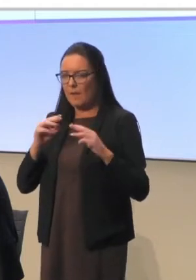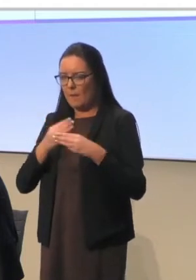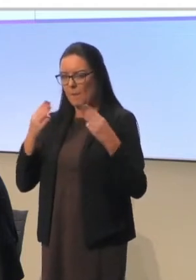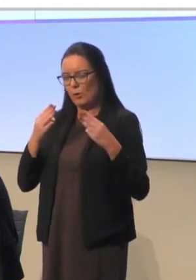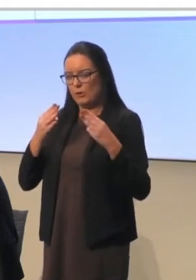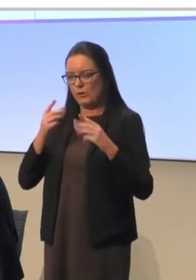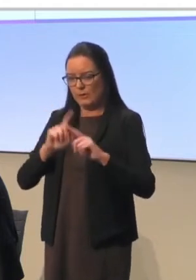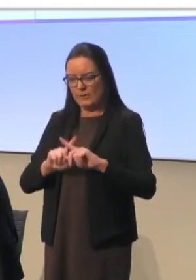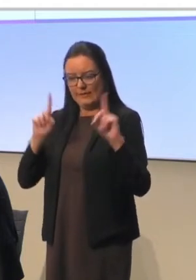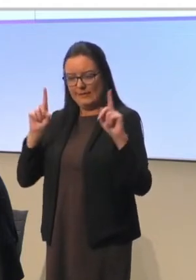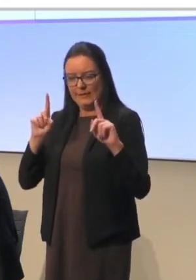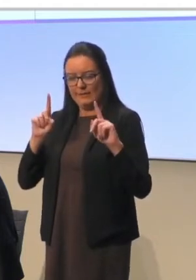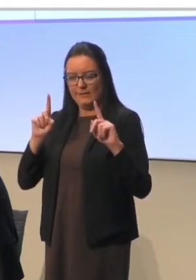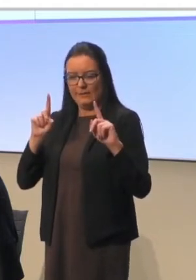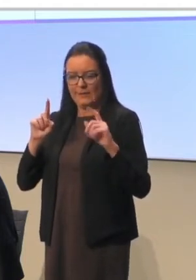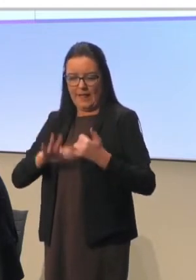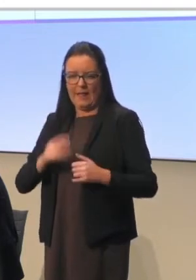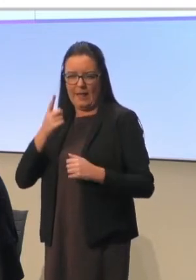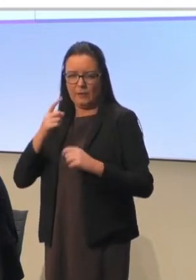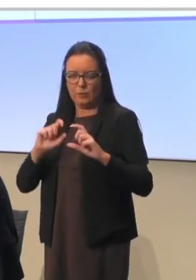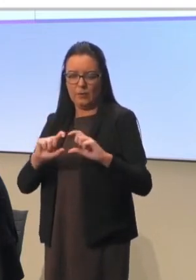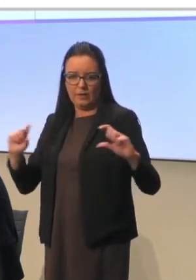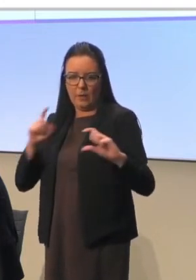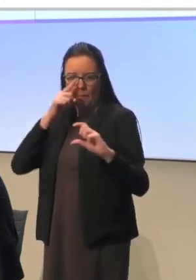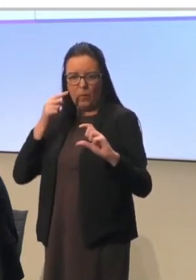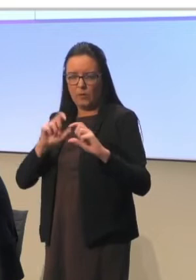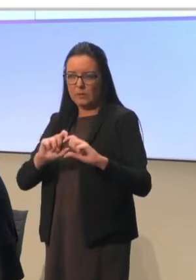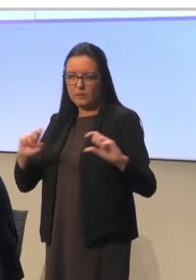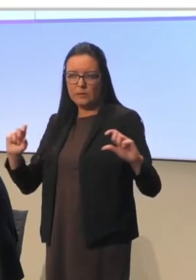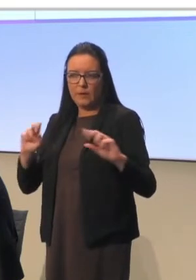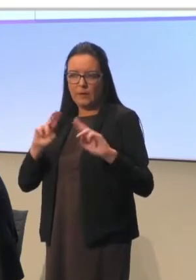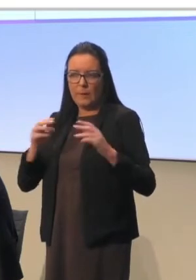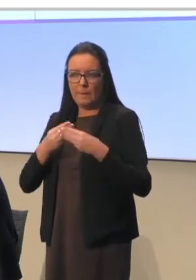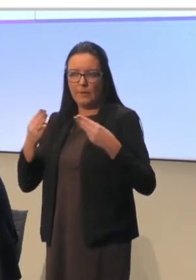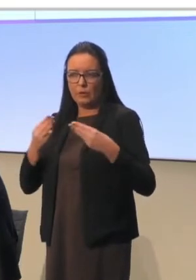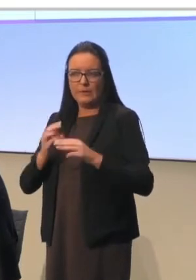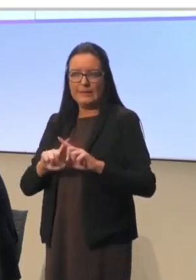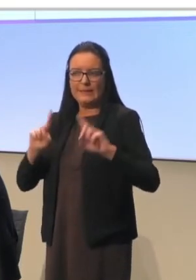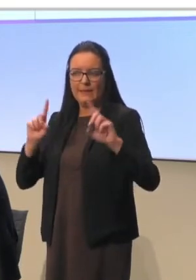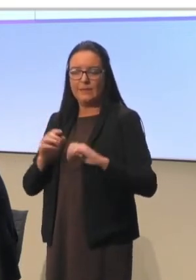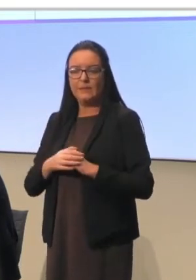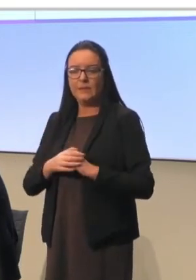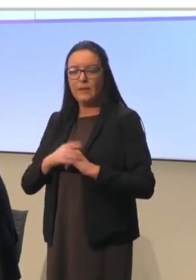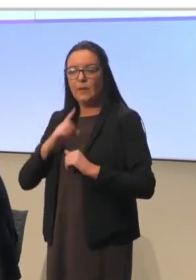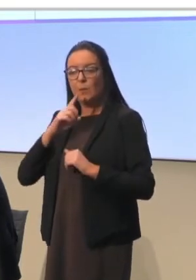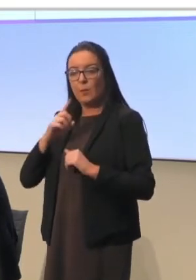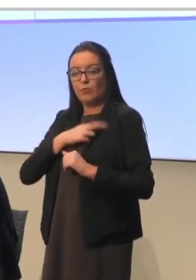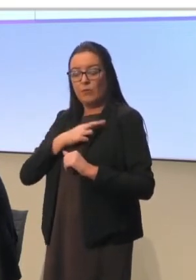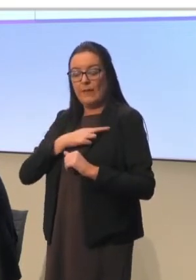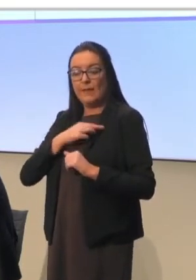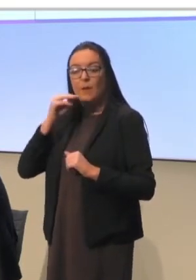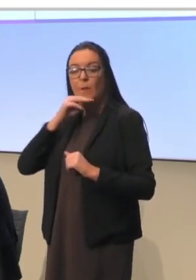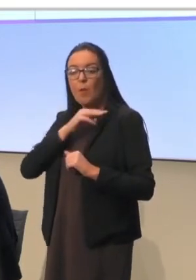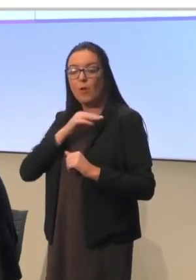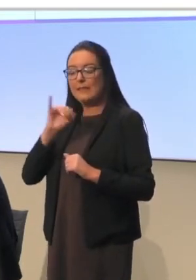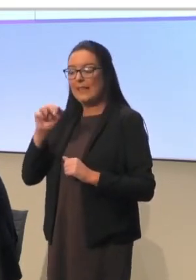difference for this one down at the bottom there. So if we look then, because I think what's really important to emphasize is the